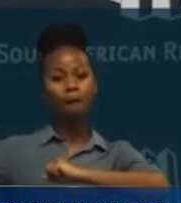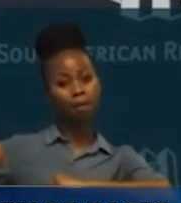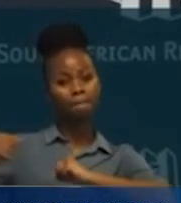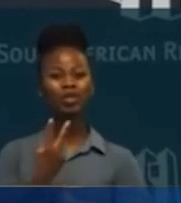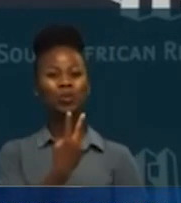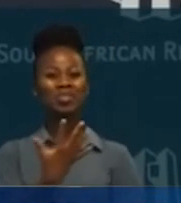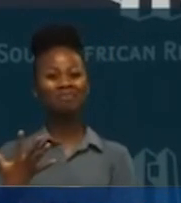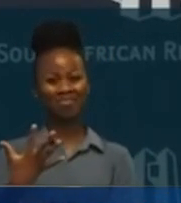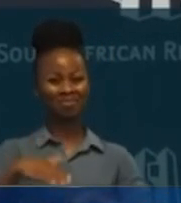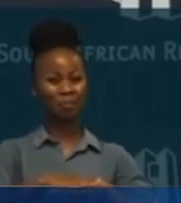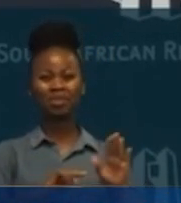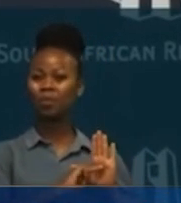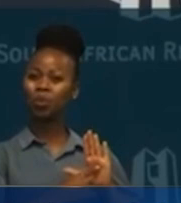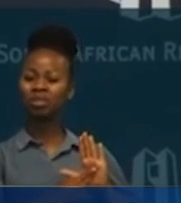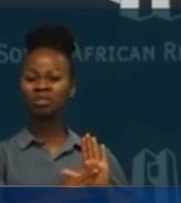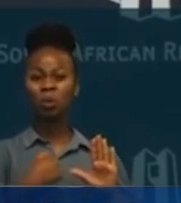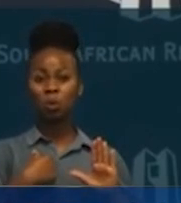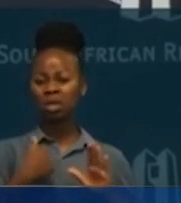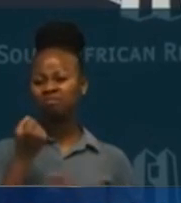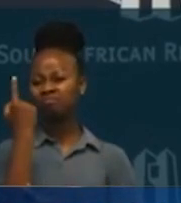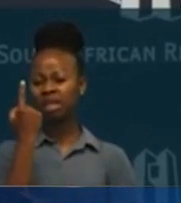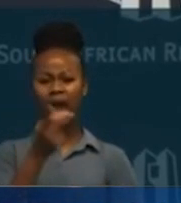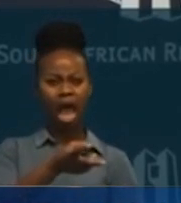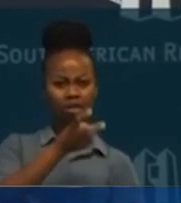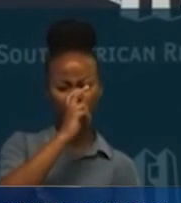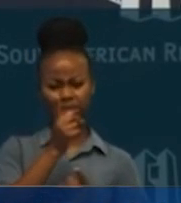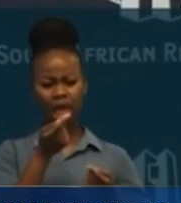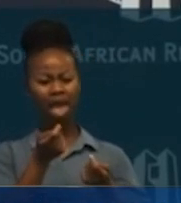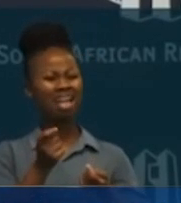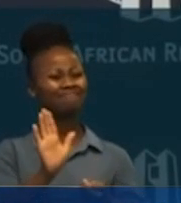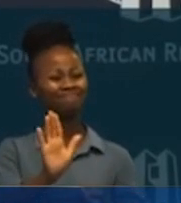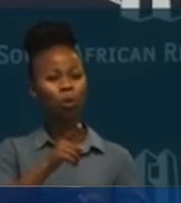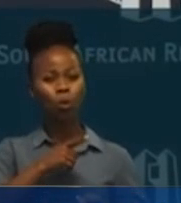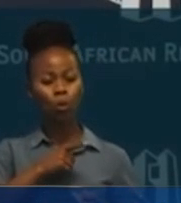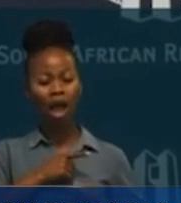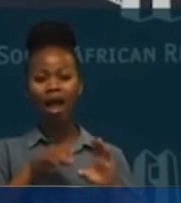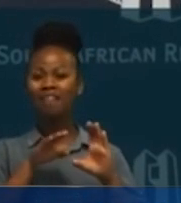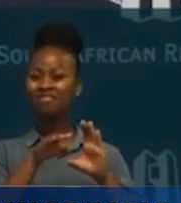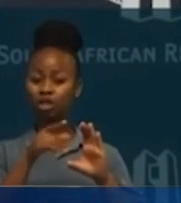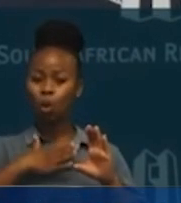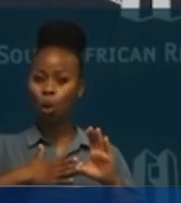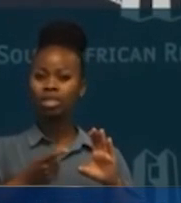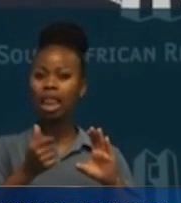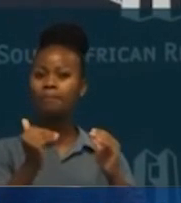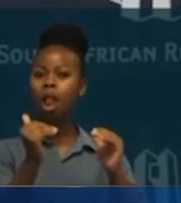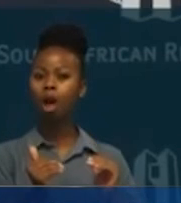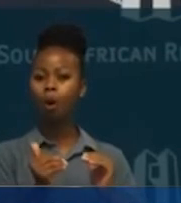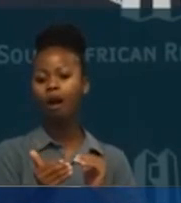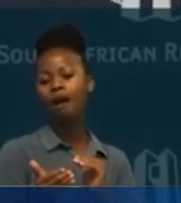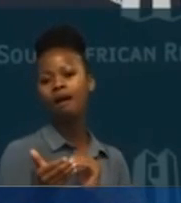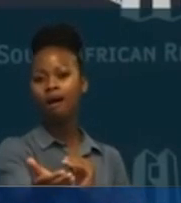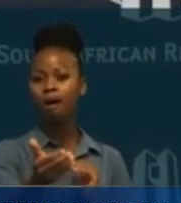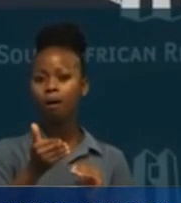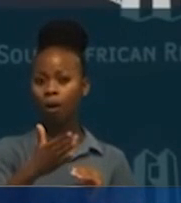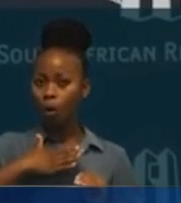less restrictive stance was consistent with sustainably lower inflation over the